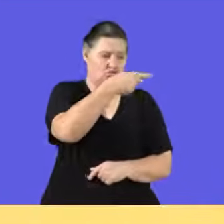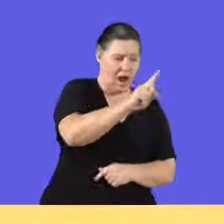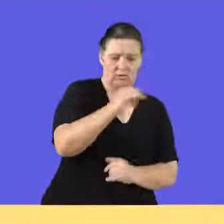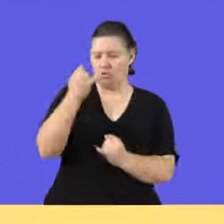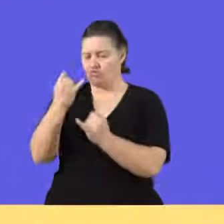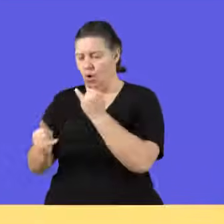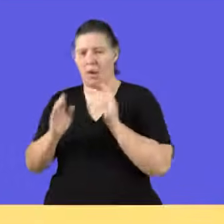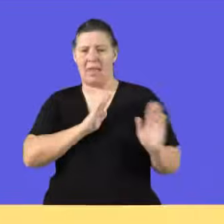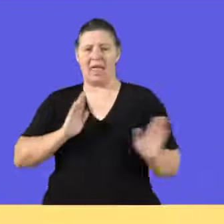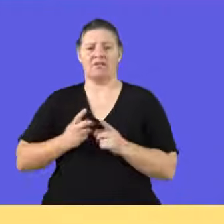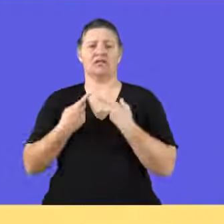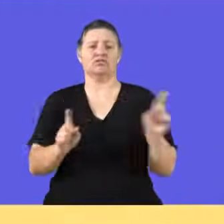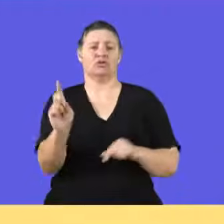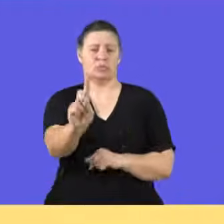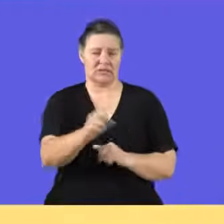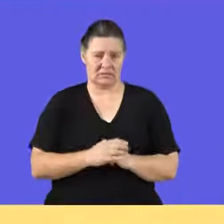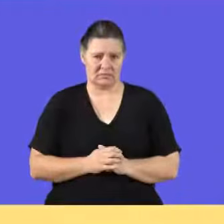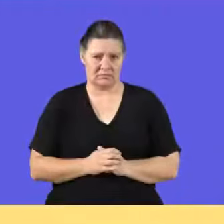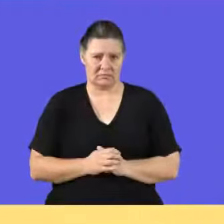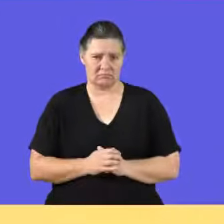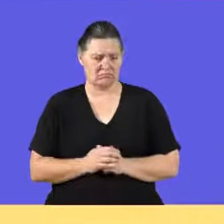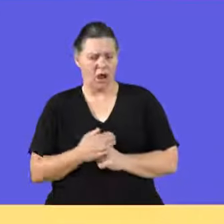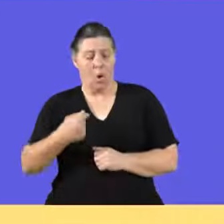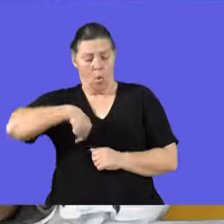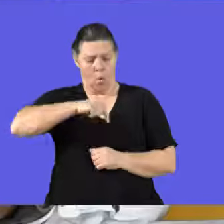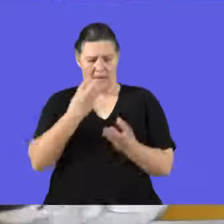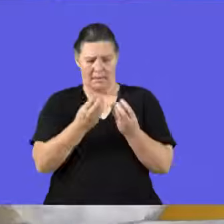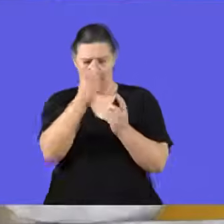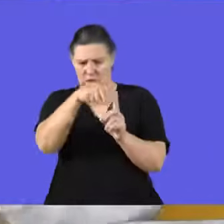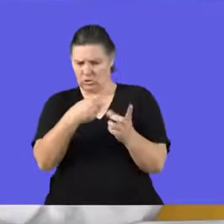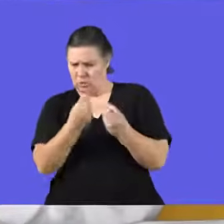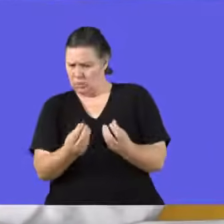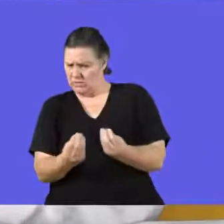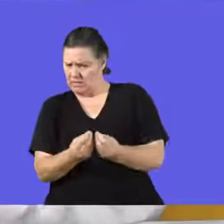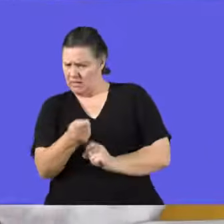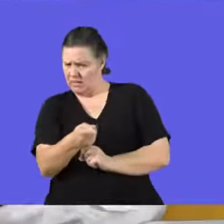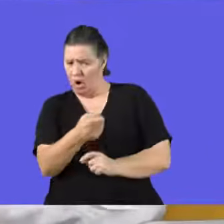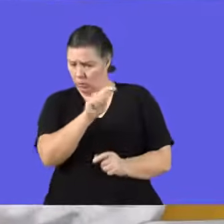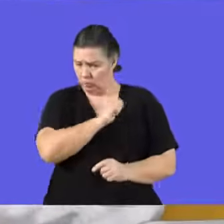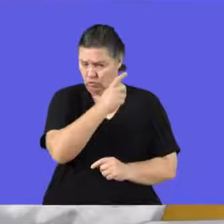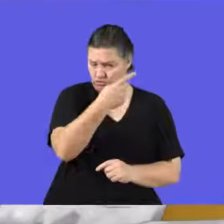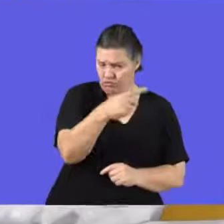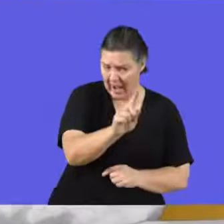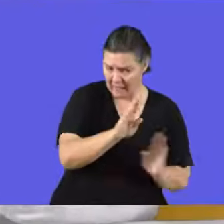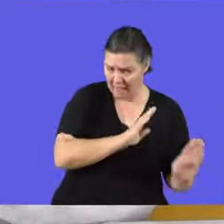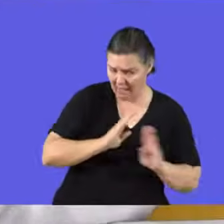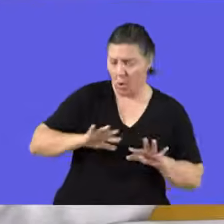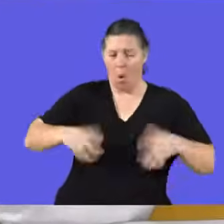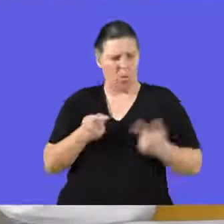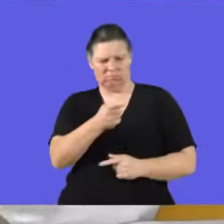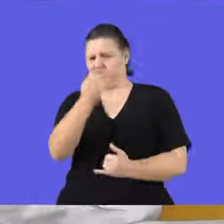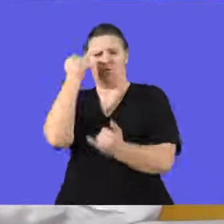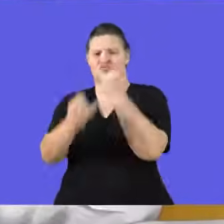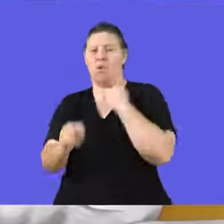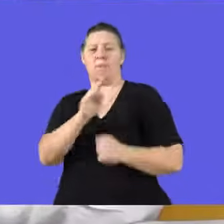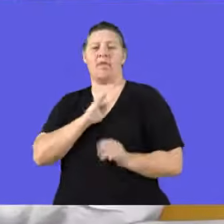between right and wrong behavior. If someone does something, we have to be able to distinguish whether it is right